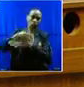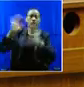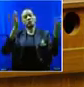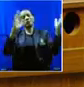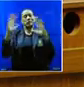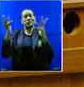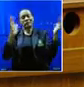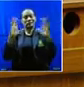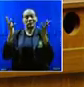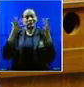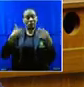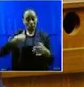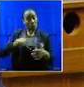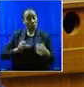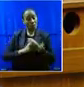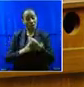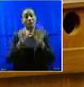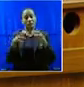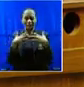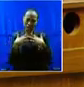our people who are in distress.